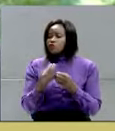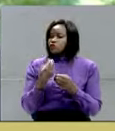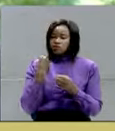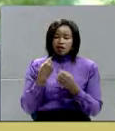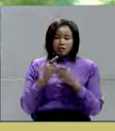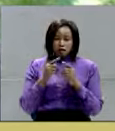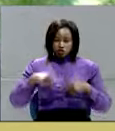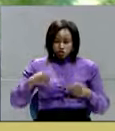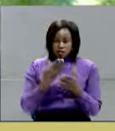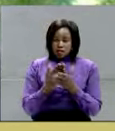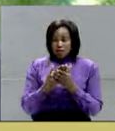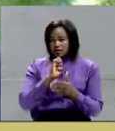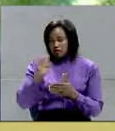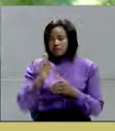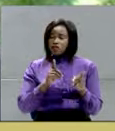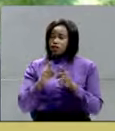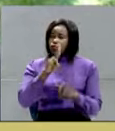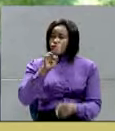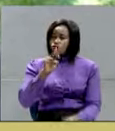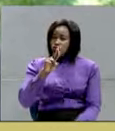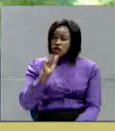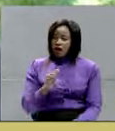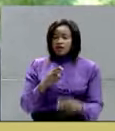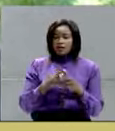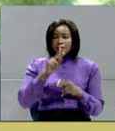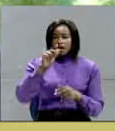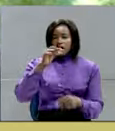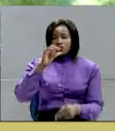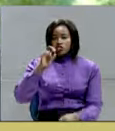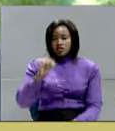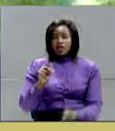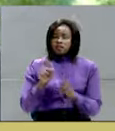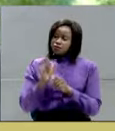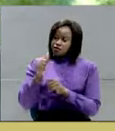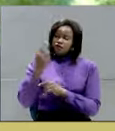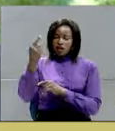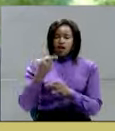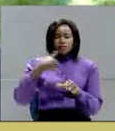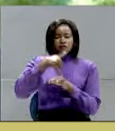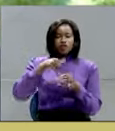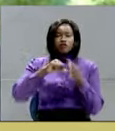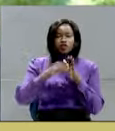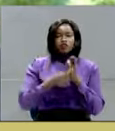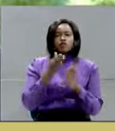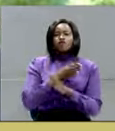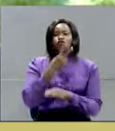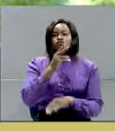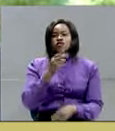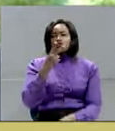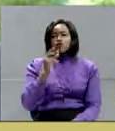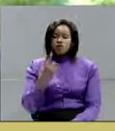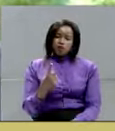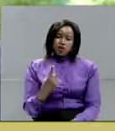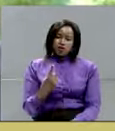upon the executive director UNRA, Madam Kajina, okuja tahemu nsonga zinu before 2021, utakahikire,